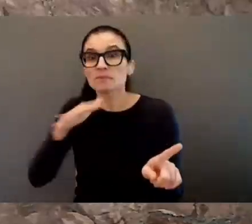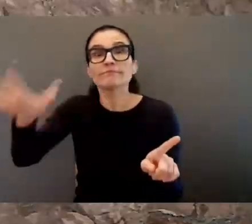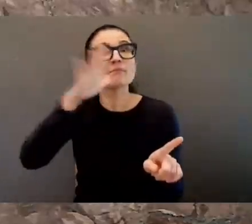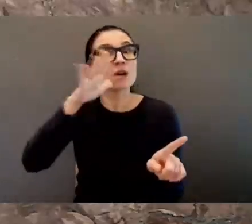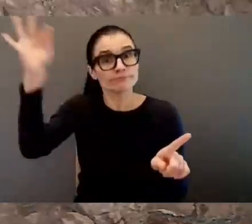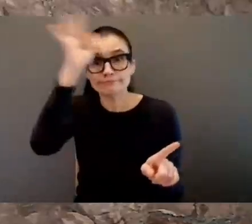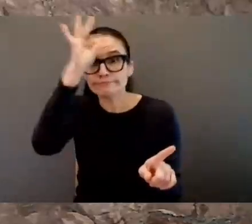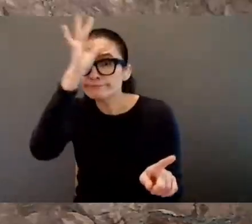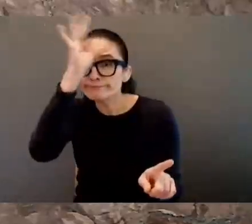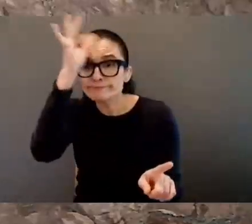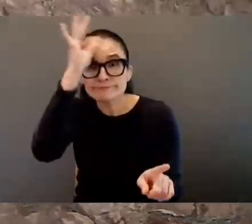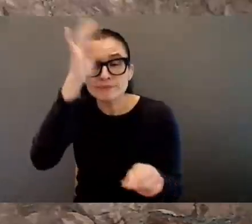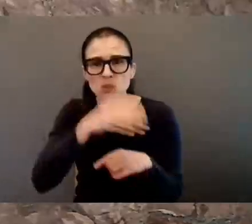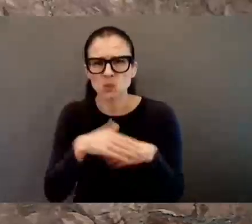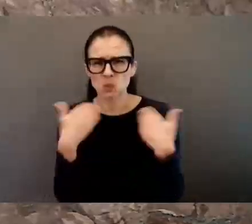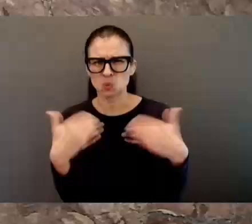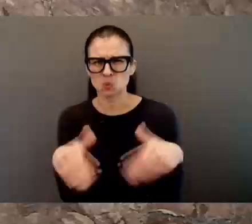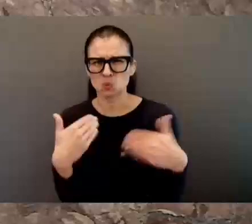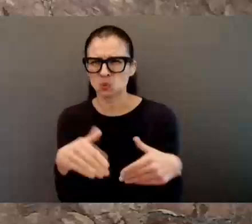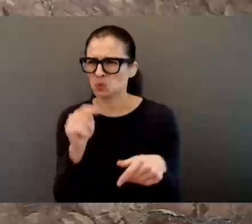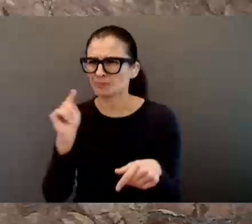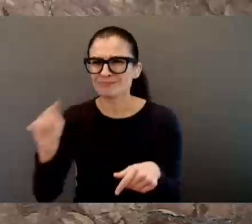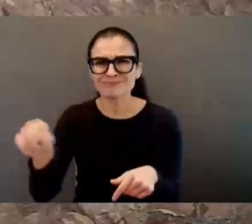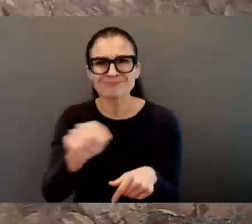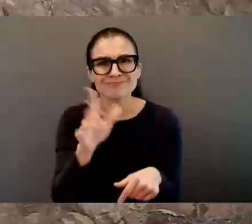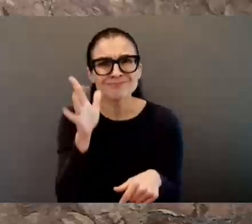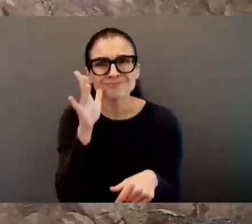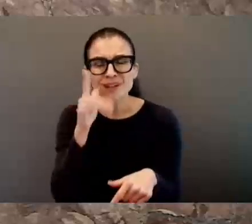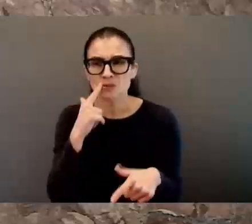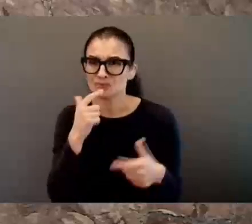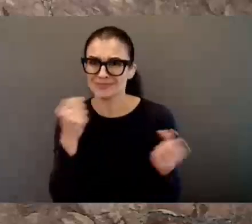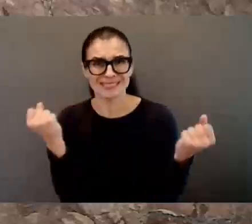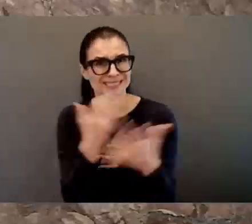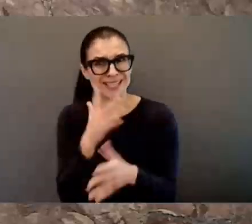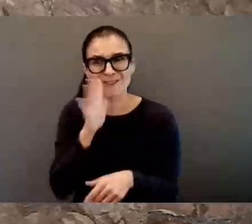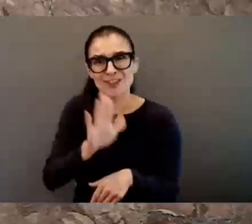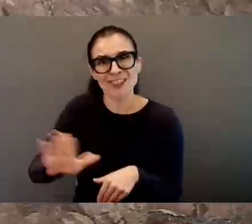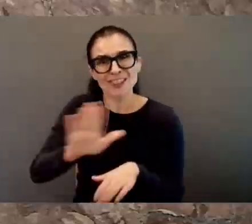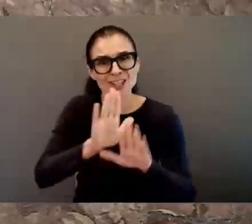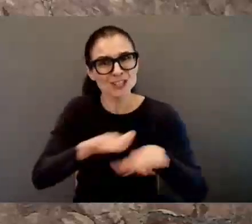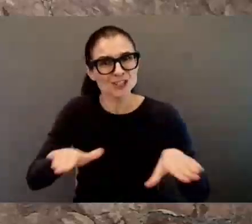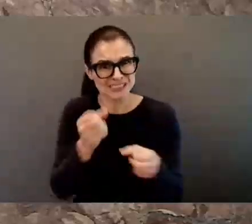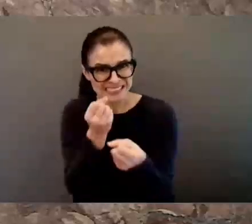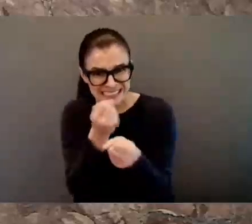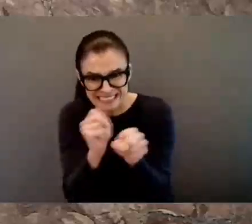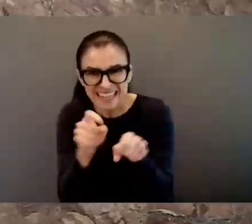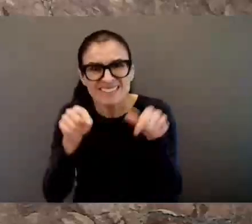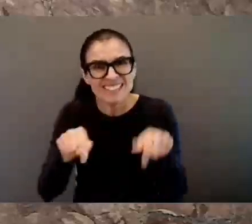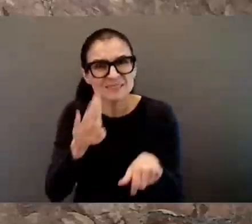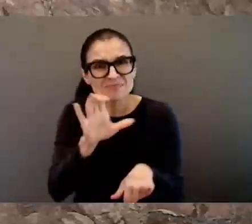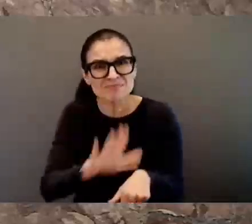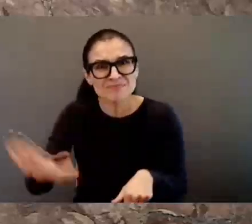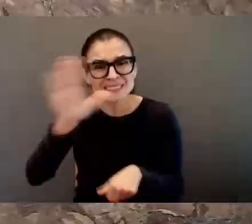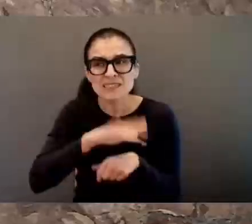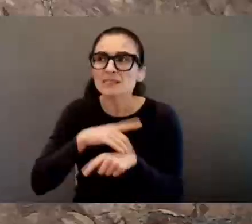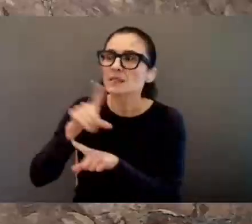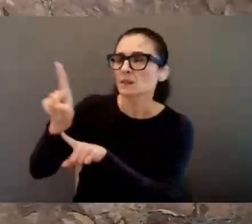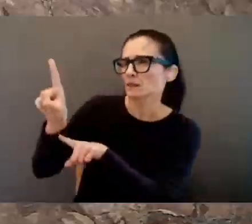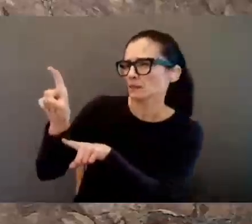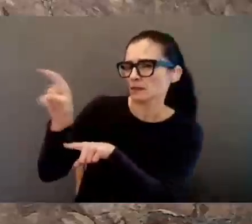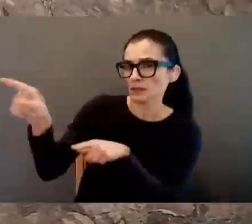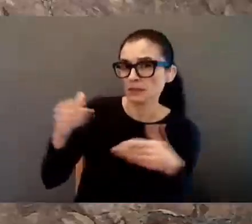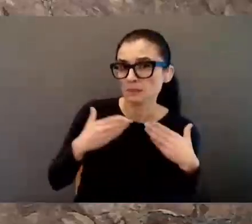today to issuing immediate public alerts when a child sex offender is wanted? Yes or